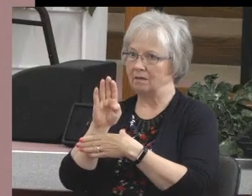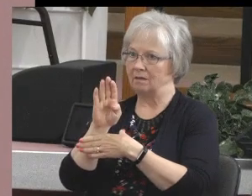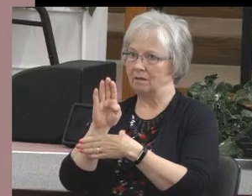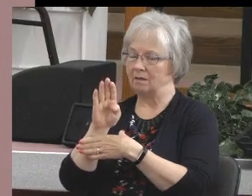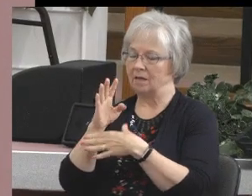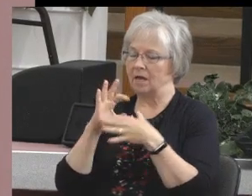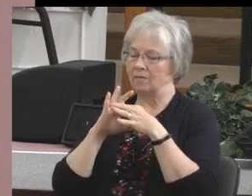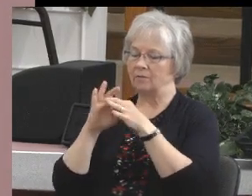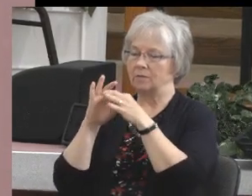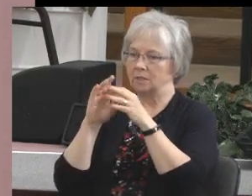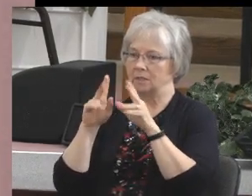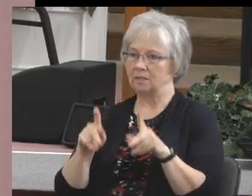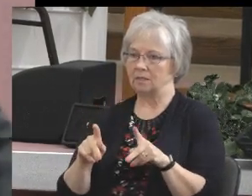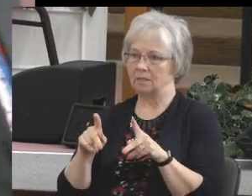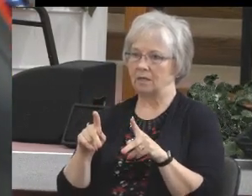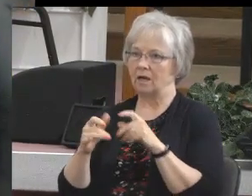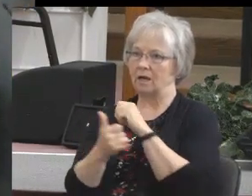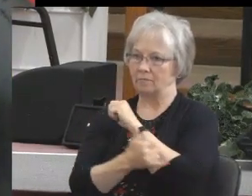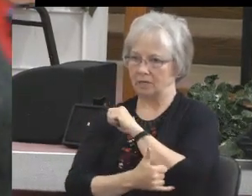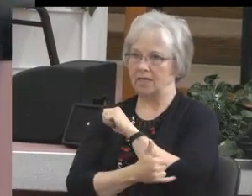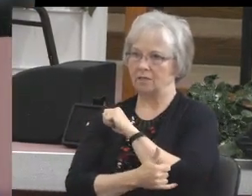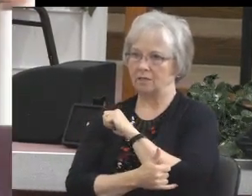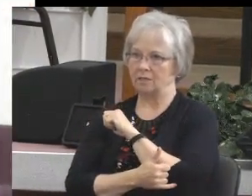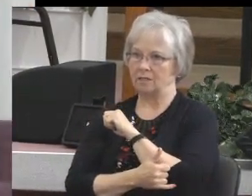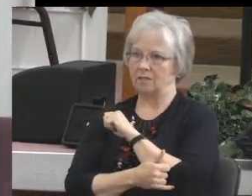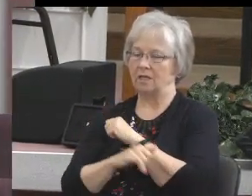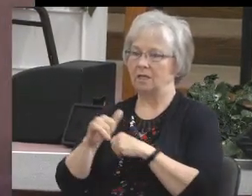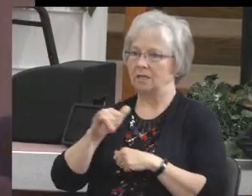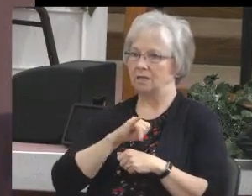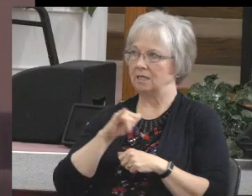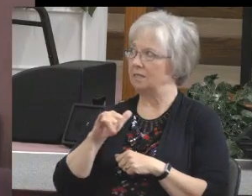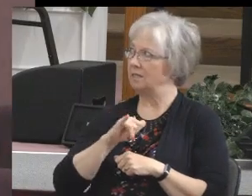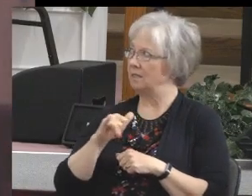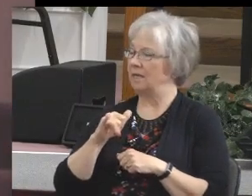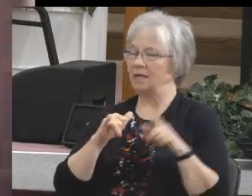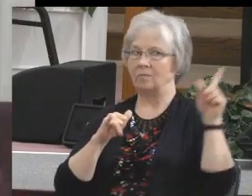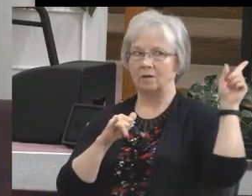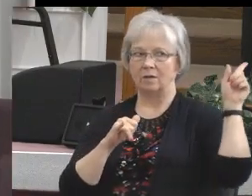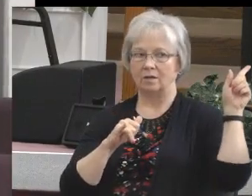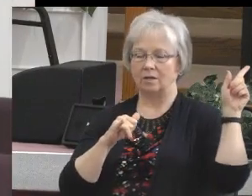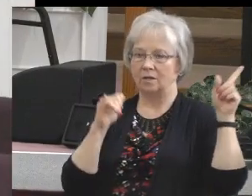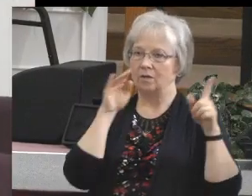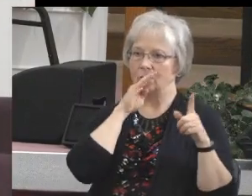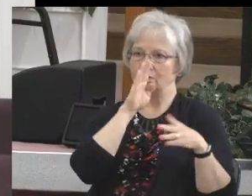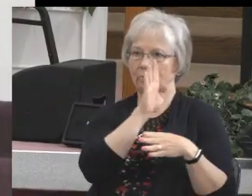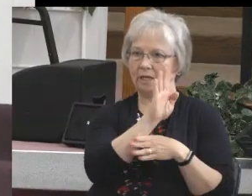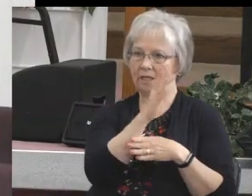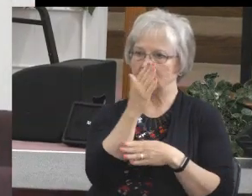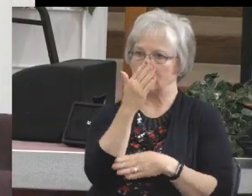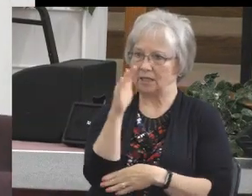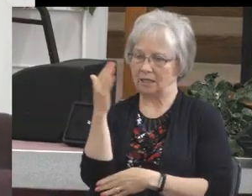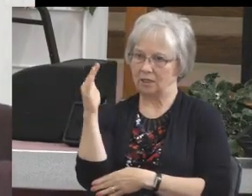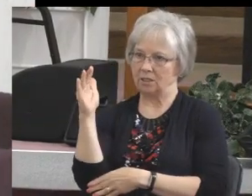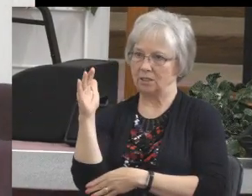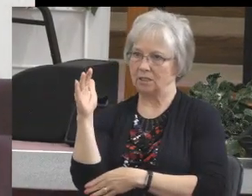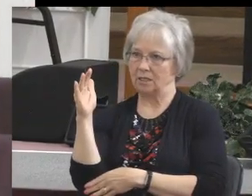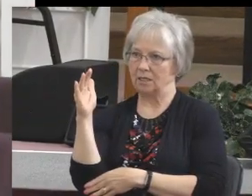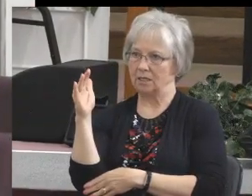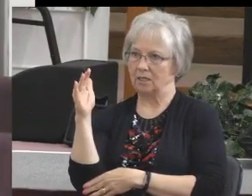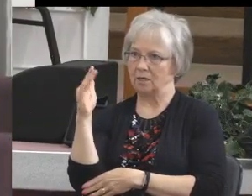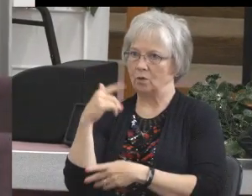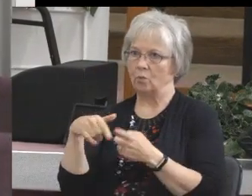And so it is when you pledge allegiance to this flag as well. And so it is when you